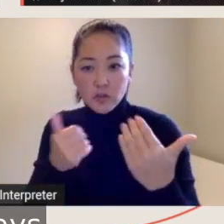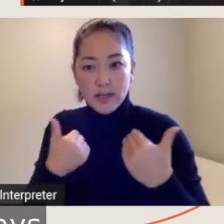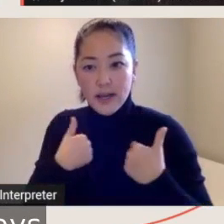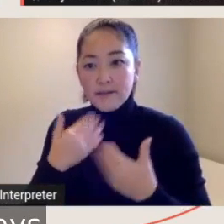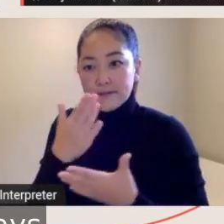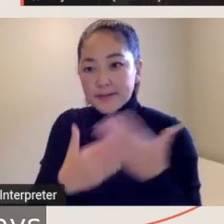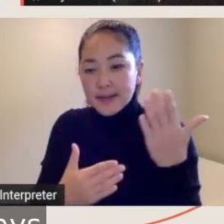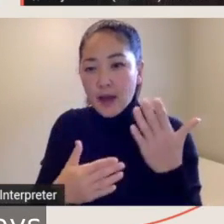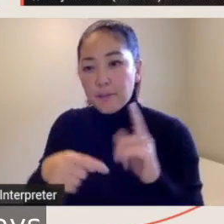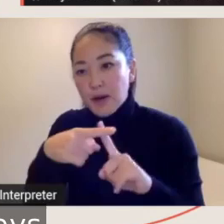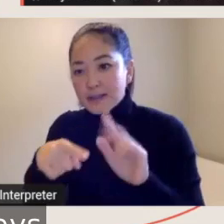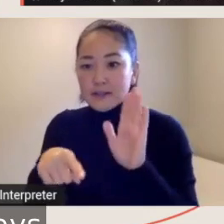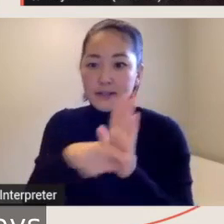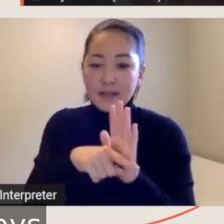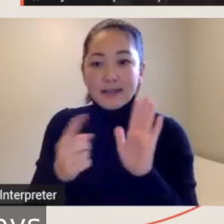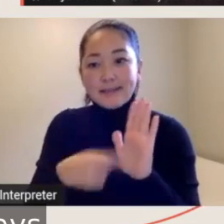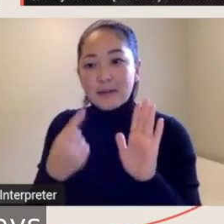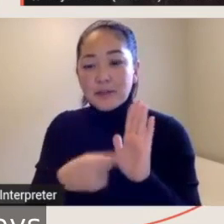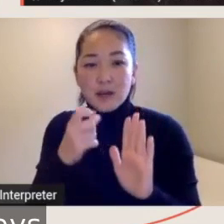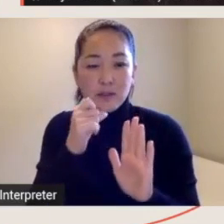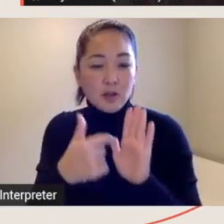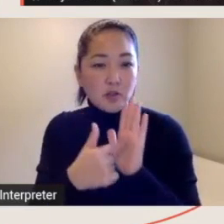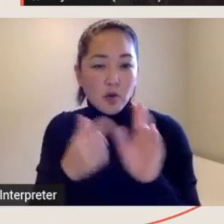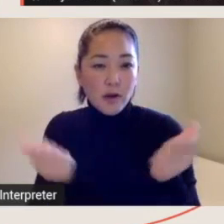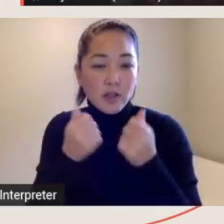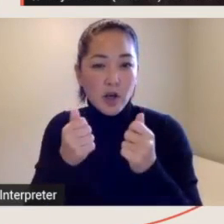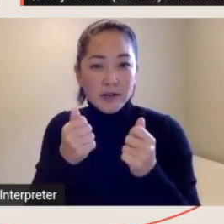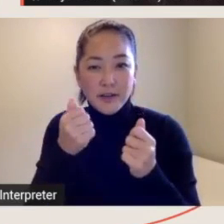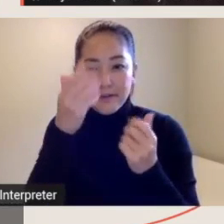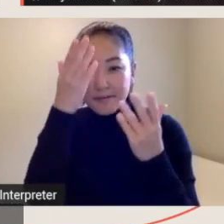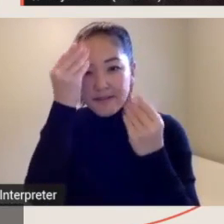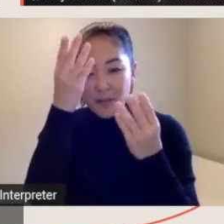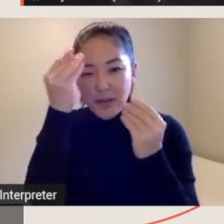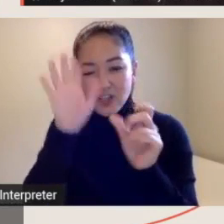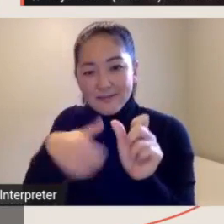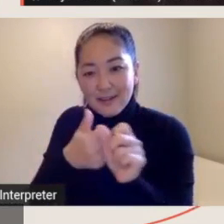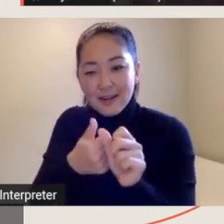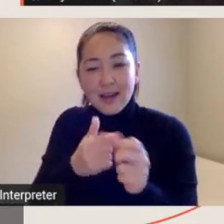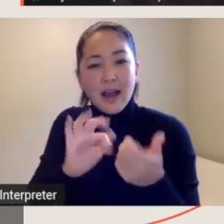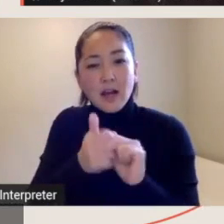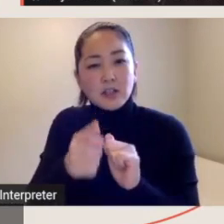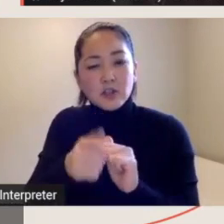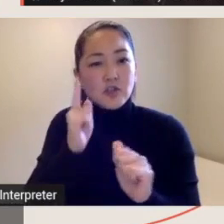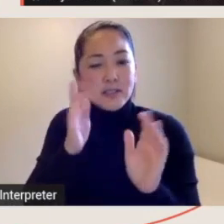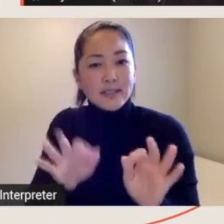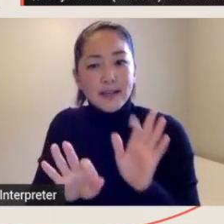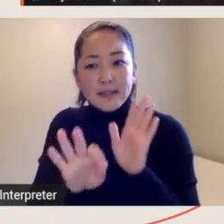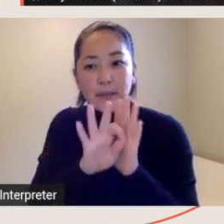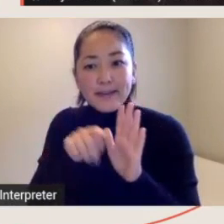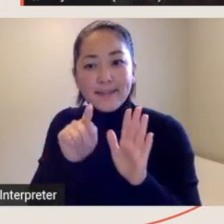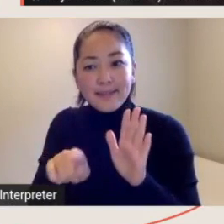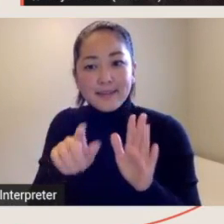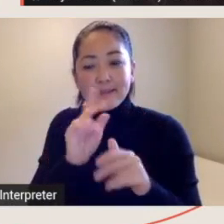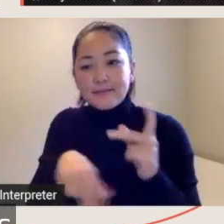chiefly that it doesn't always provide a lot of context. How did you feel about choosing this creative aesthetic choice, especially